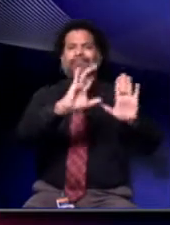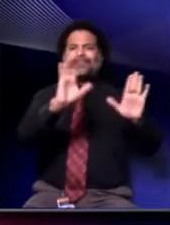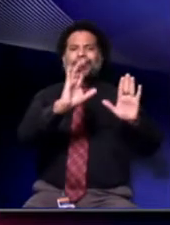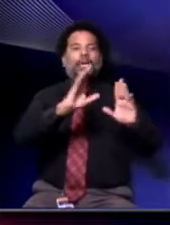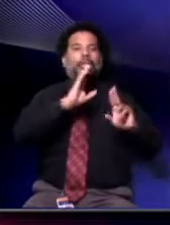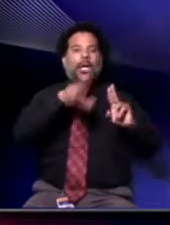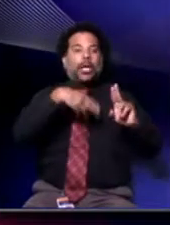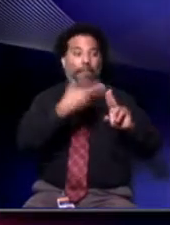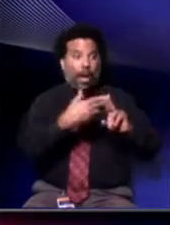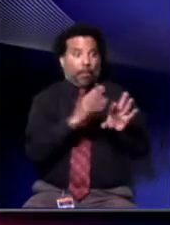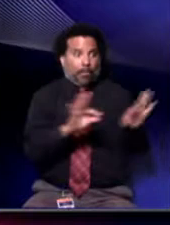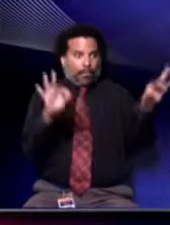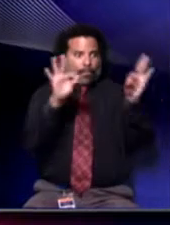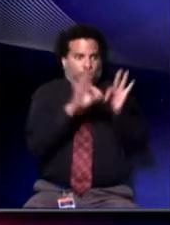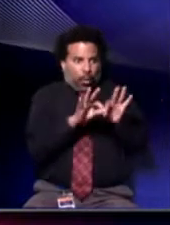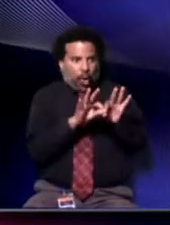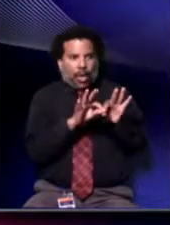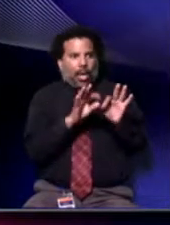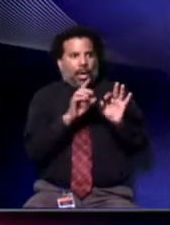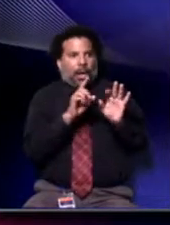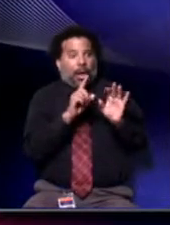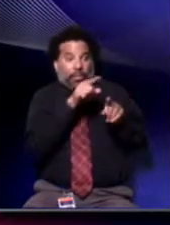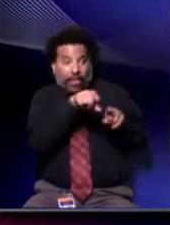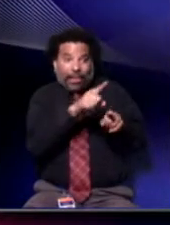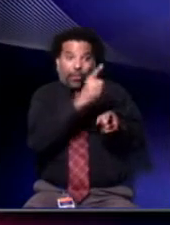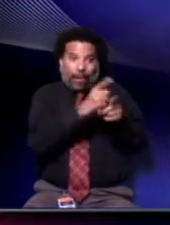put the people speaks of what your priorities